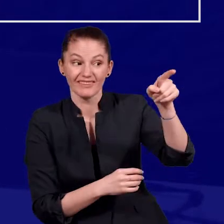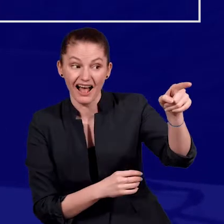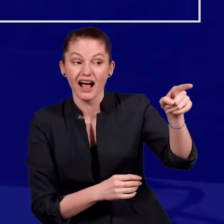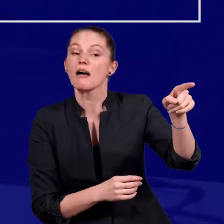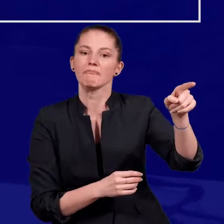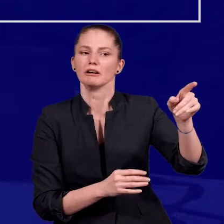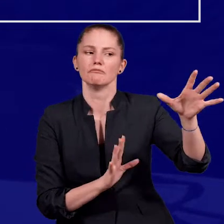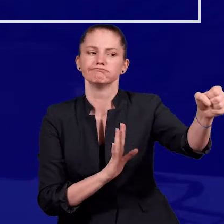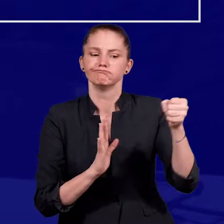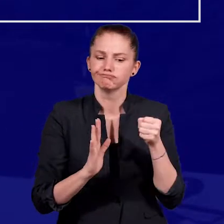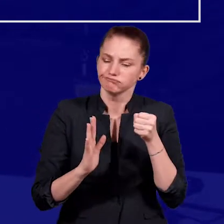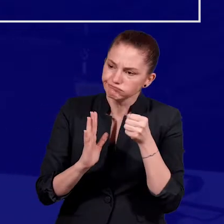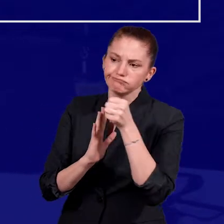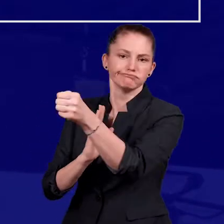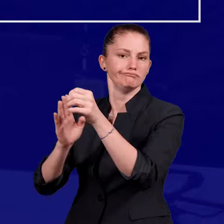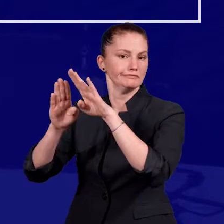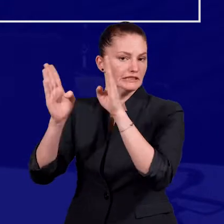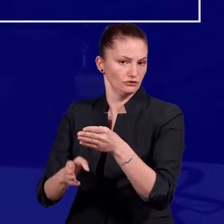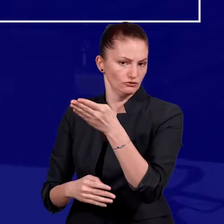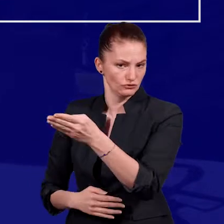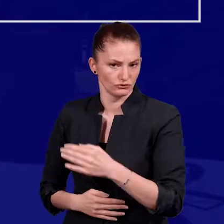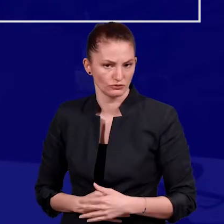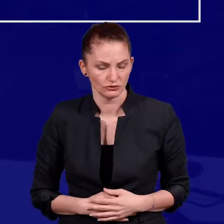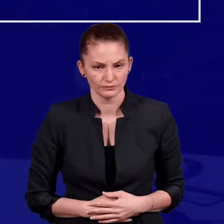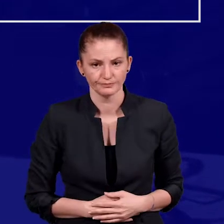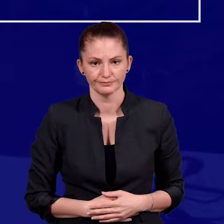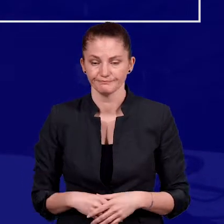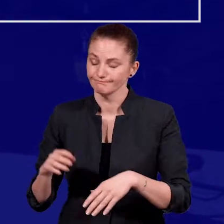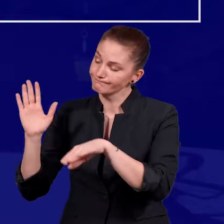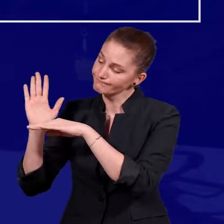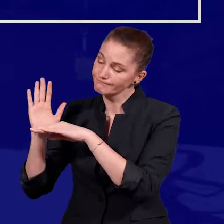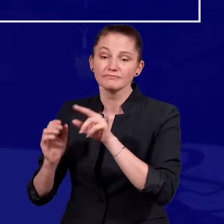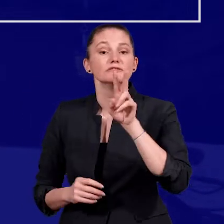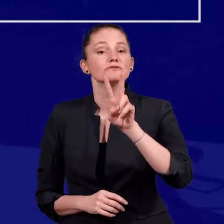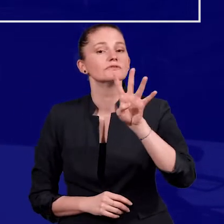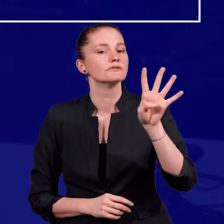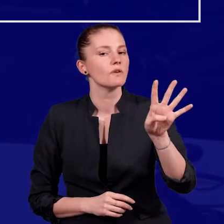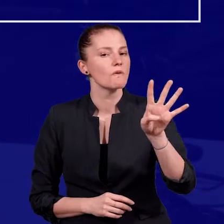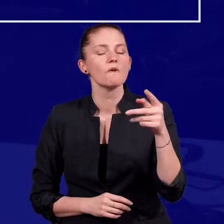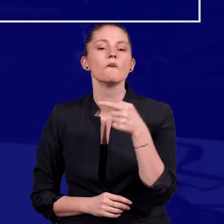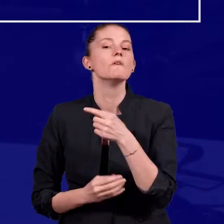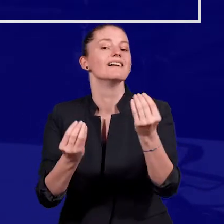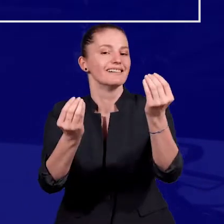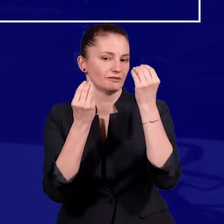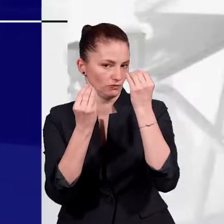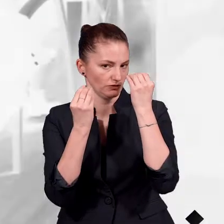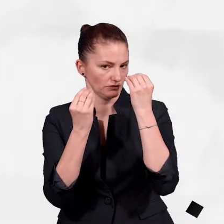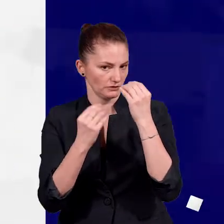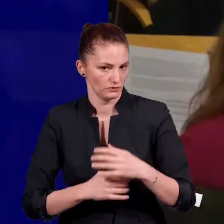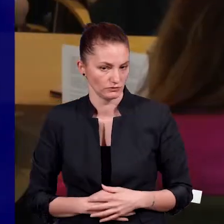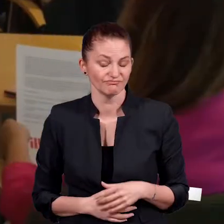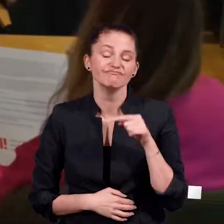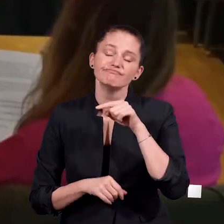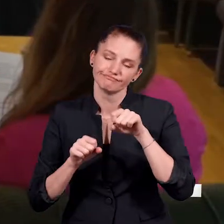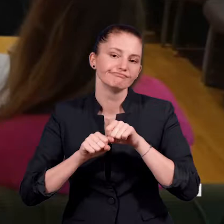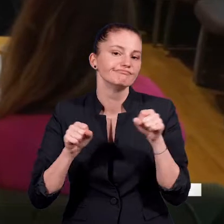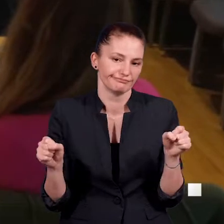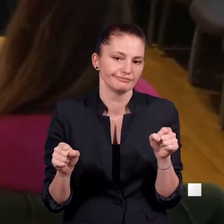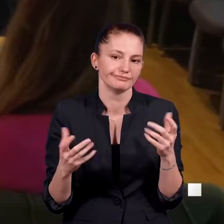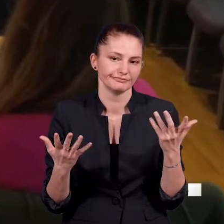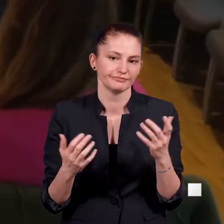taken away from their parents and placed in a residential setting. Article 24.